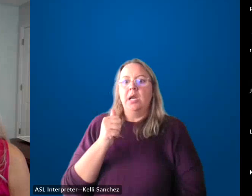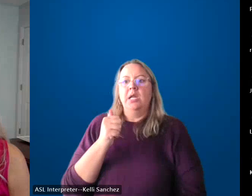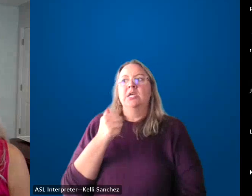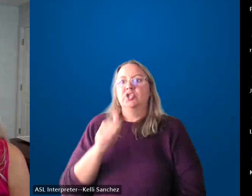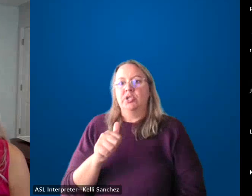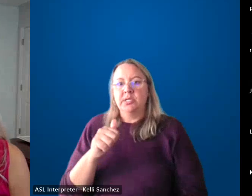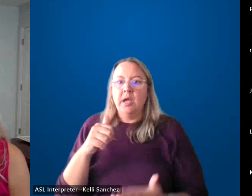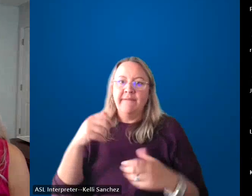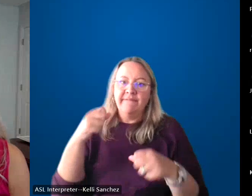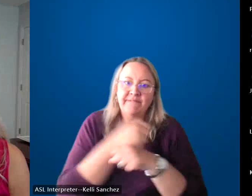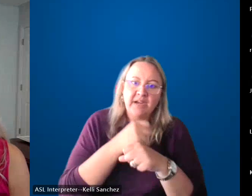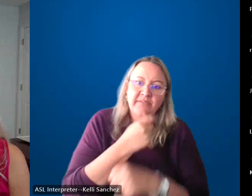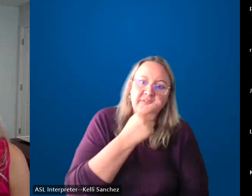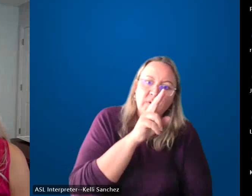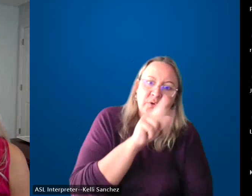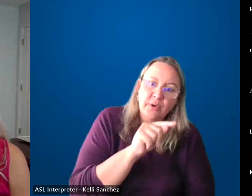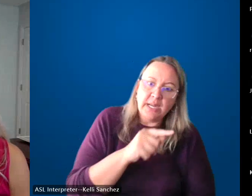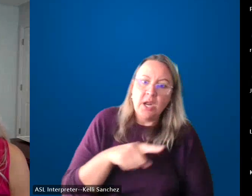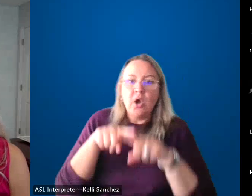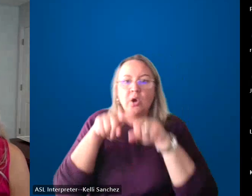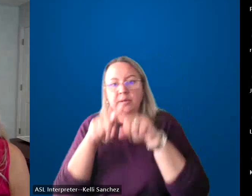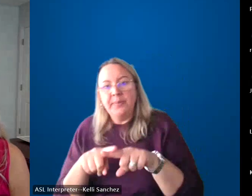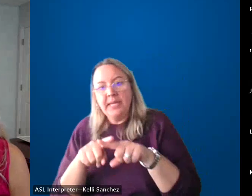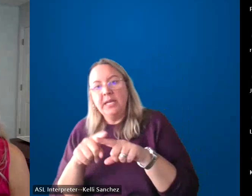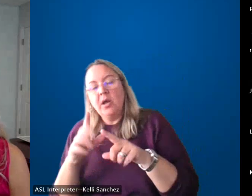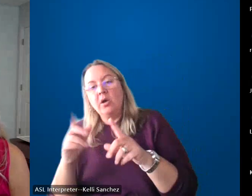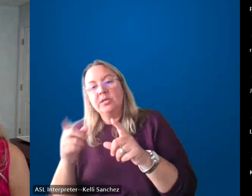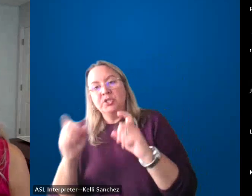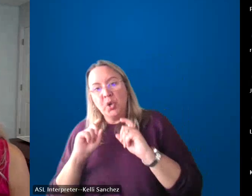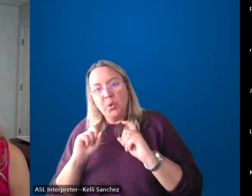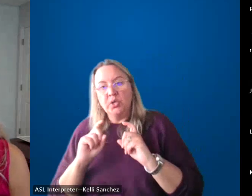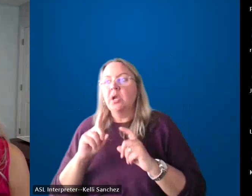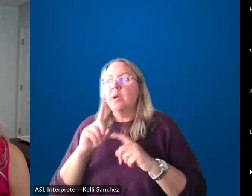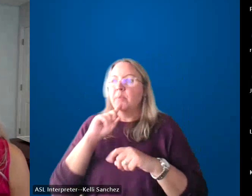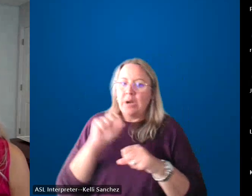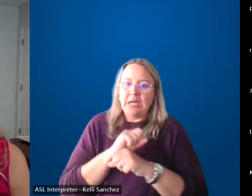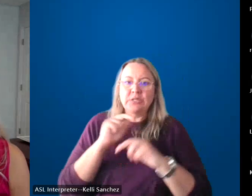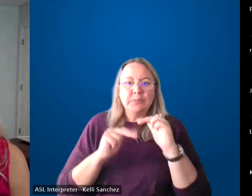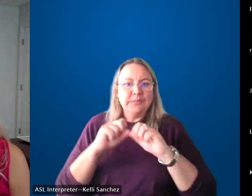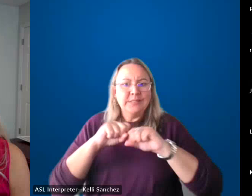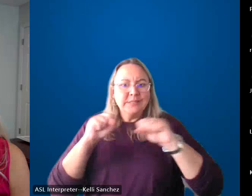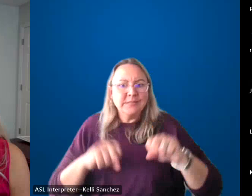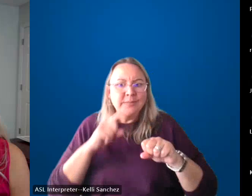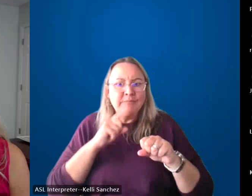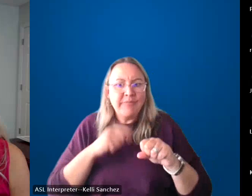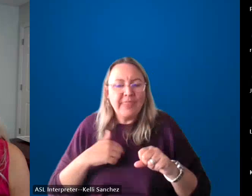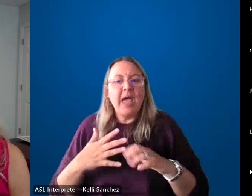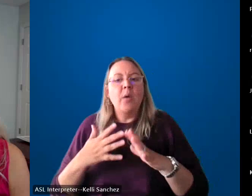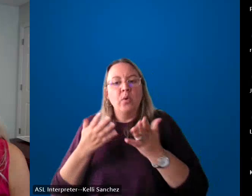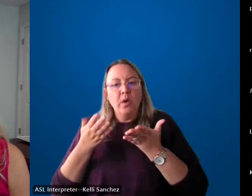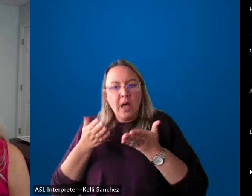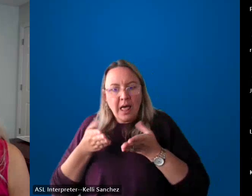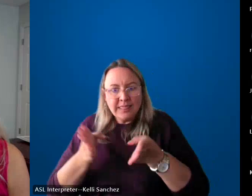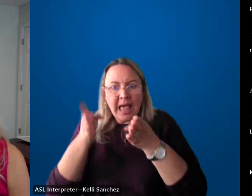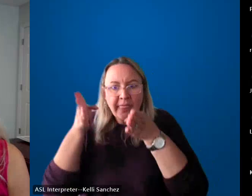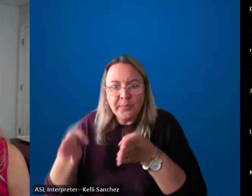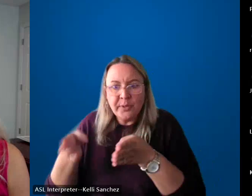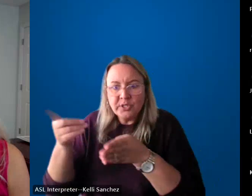grant or dependent on philanthropy, and we're actually building a system that's going to carry the individual